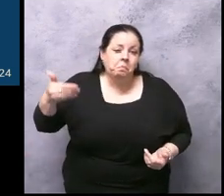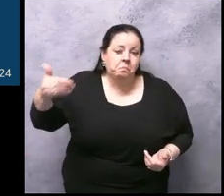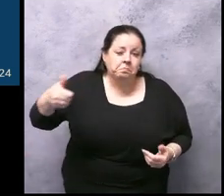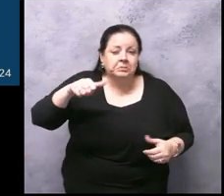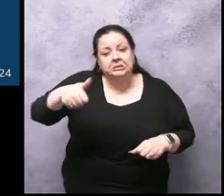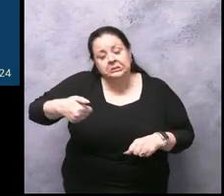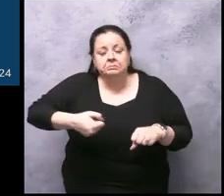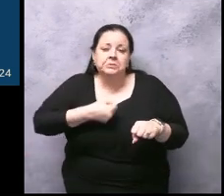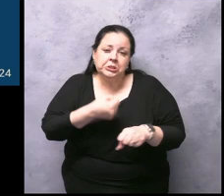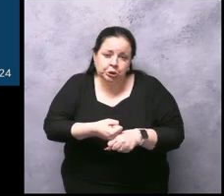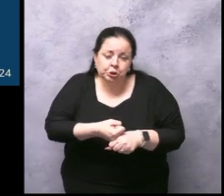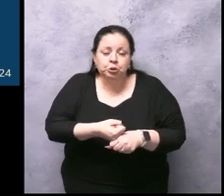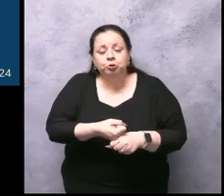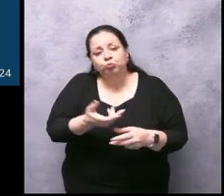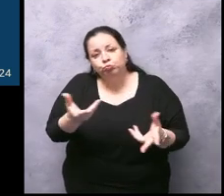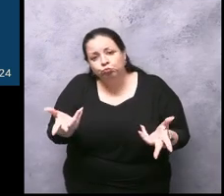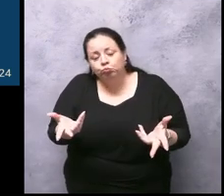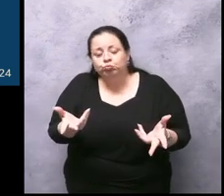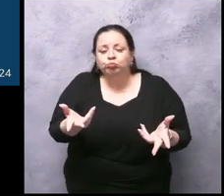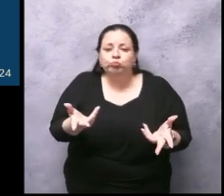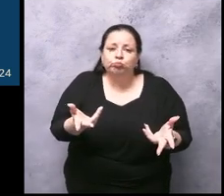of